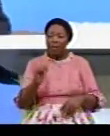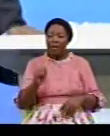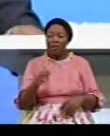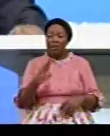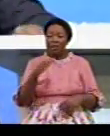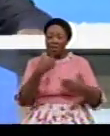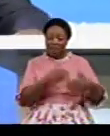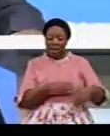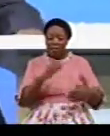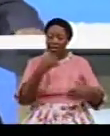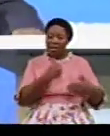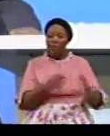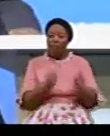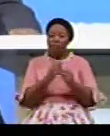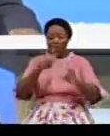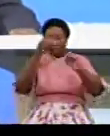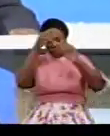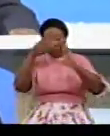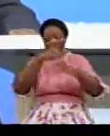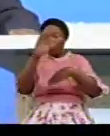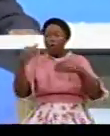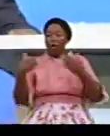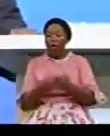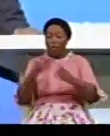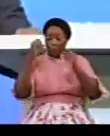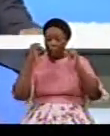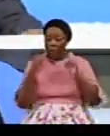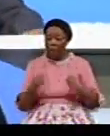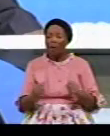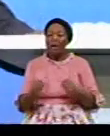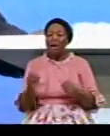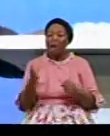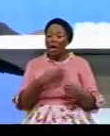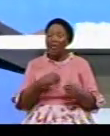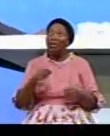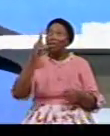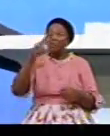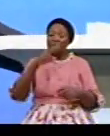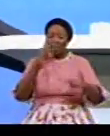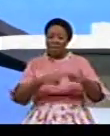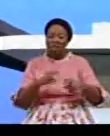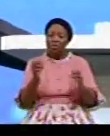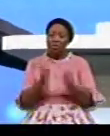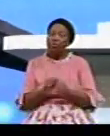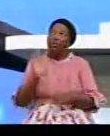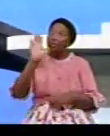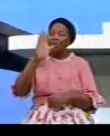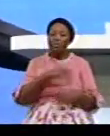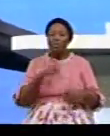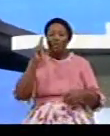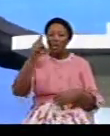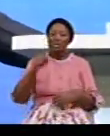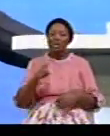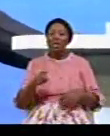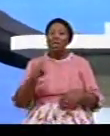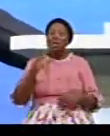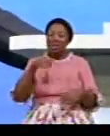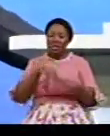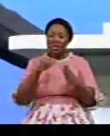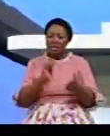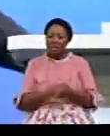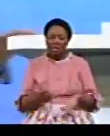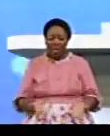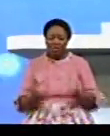heart he will reign. Number one, he reigns over the heathen. Number two, he reigns in the